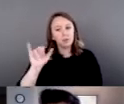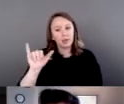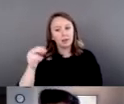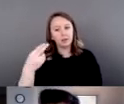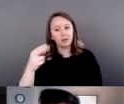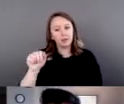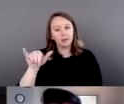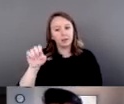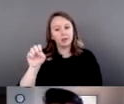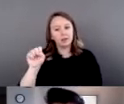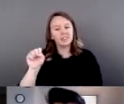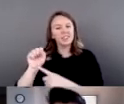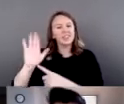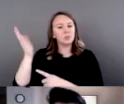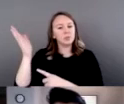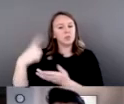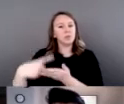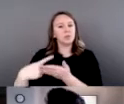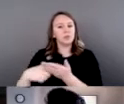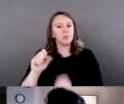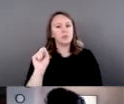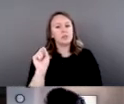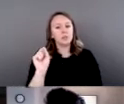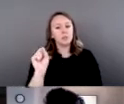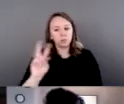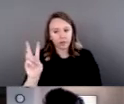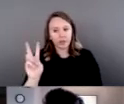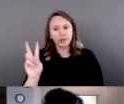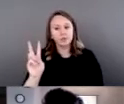about the sexual victimization of men and boys.